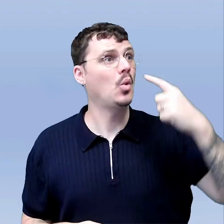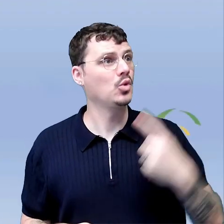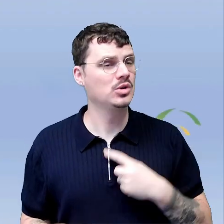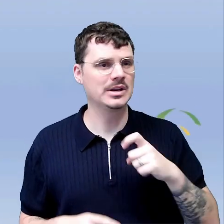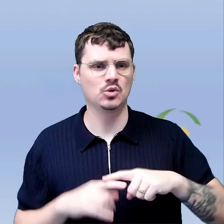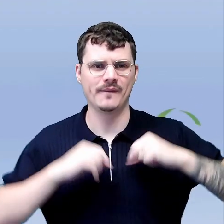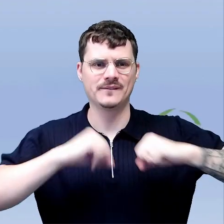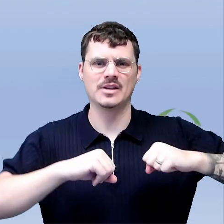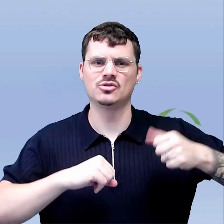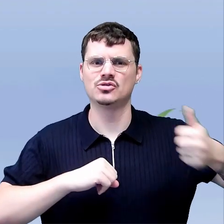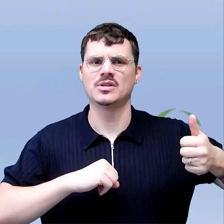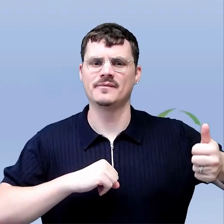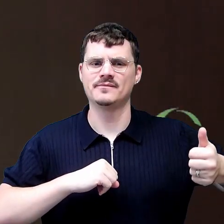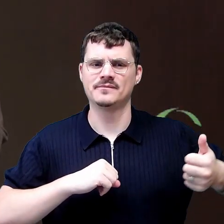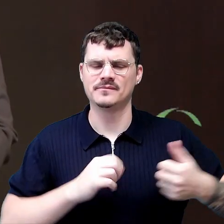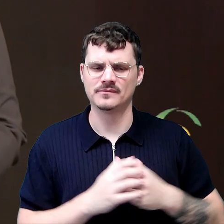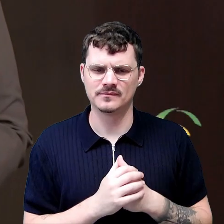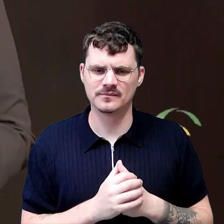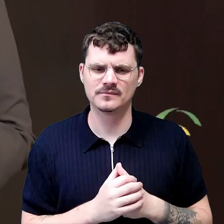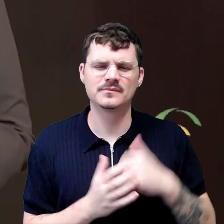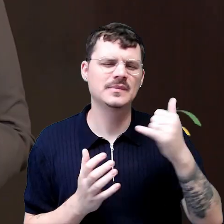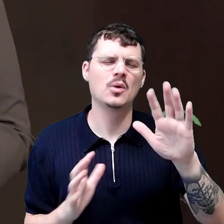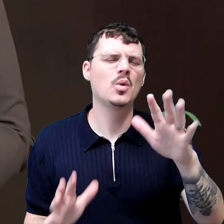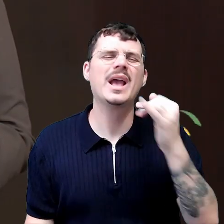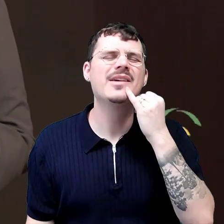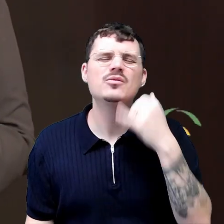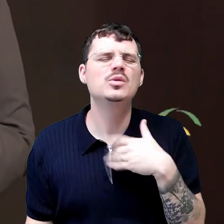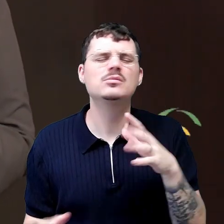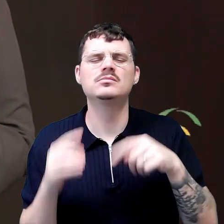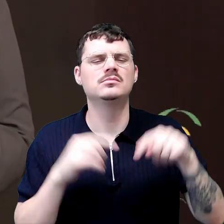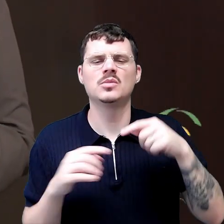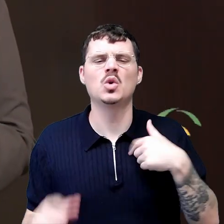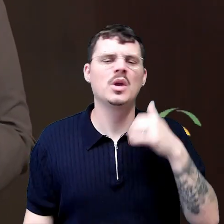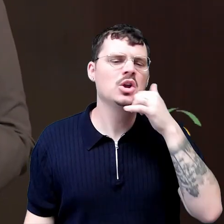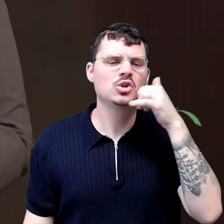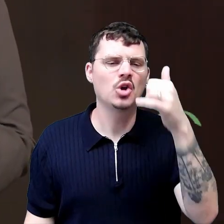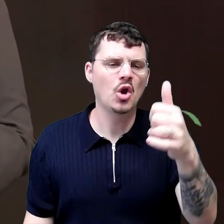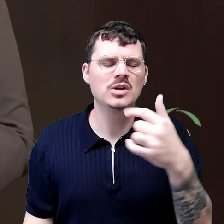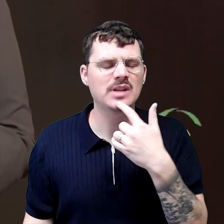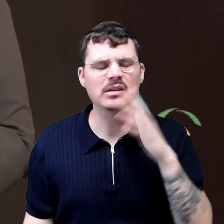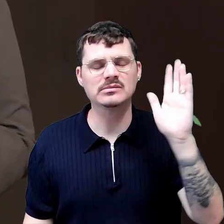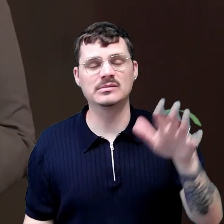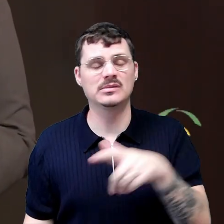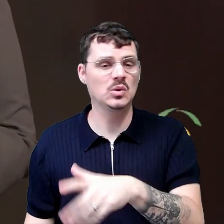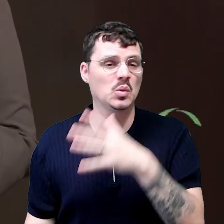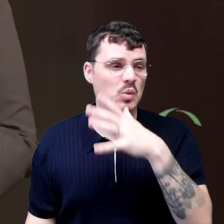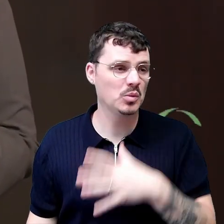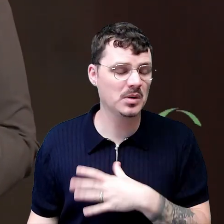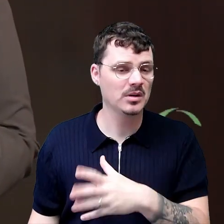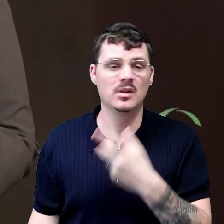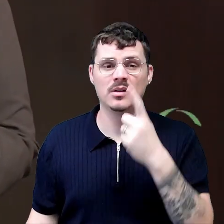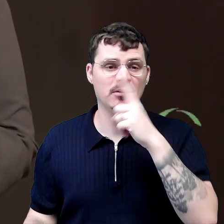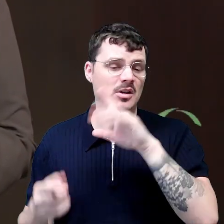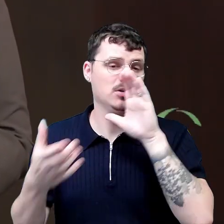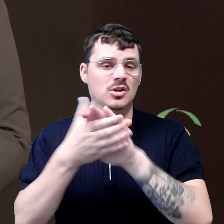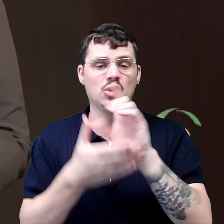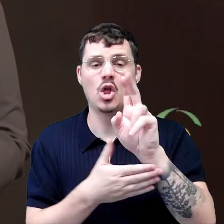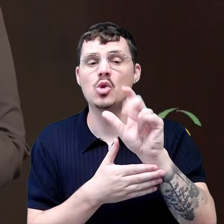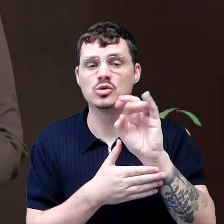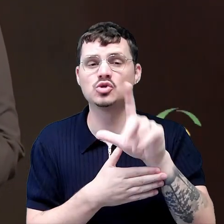to. Now, what if we just called in and said, this gal she's delusional and she